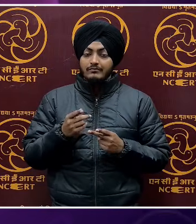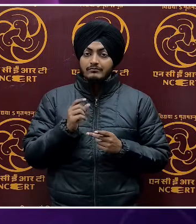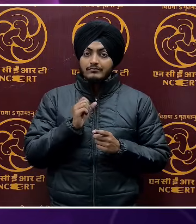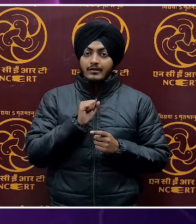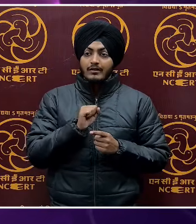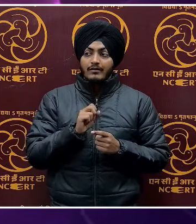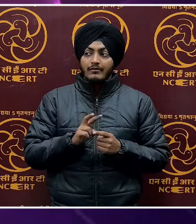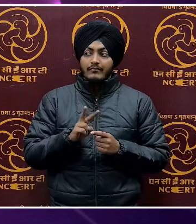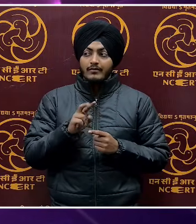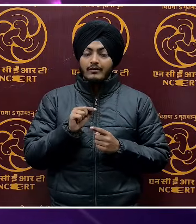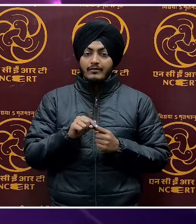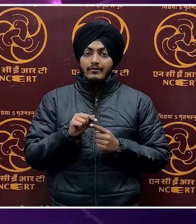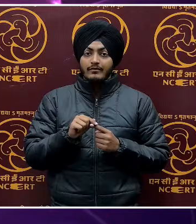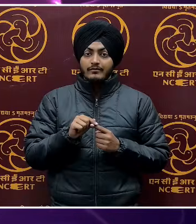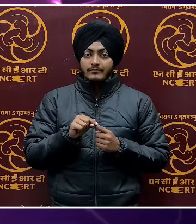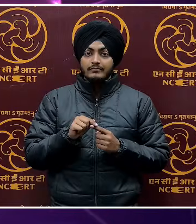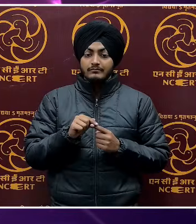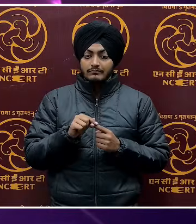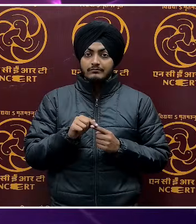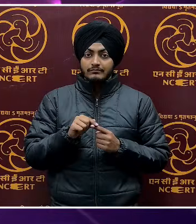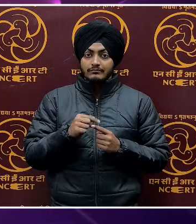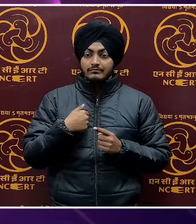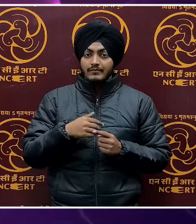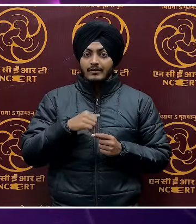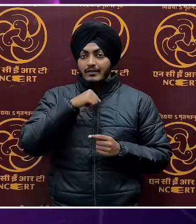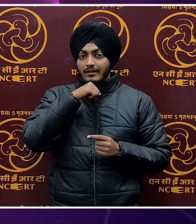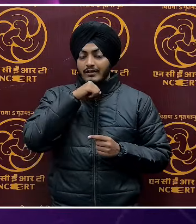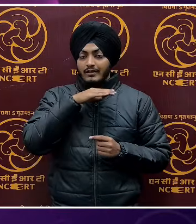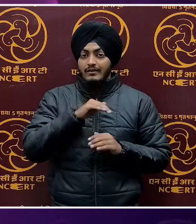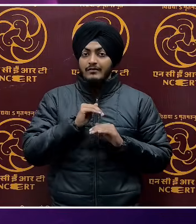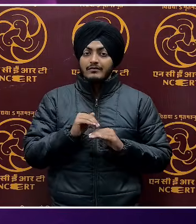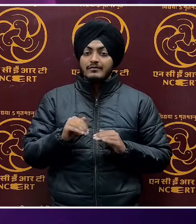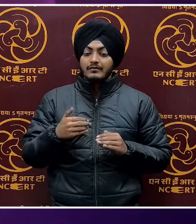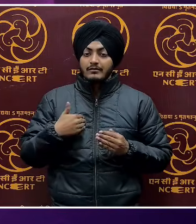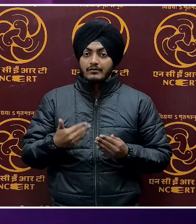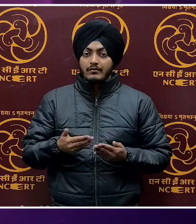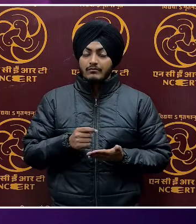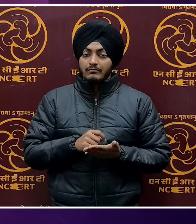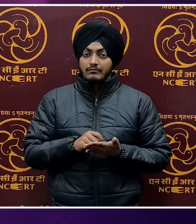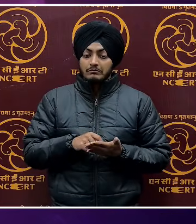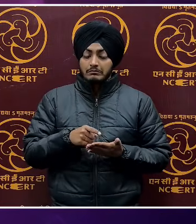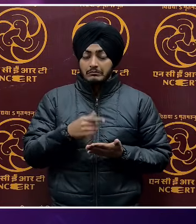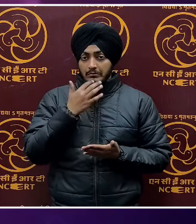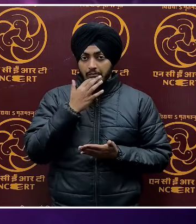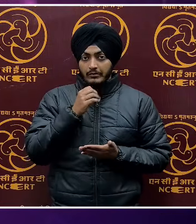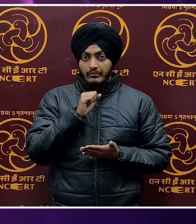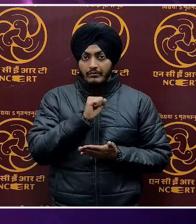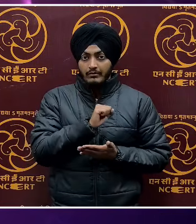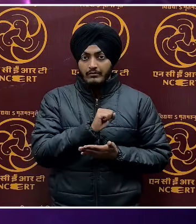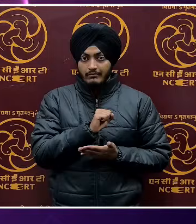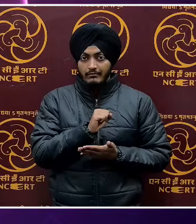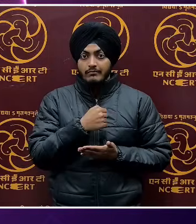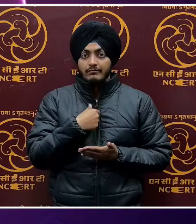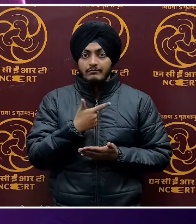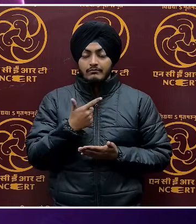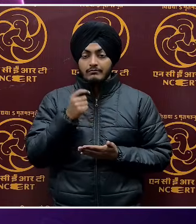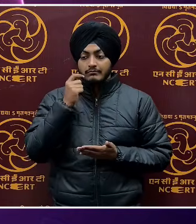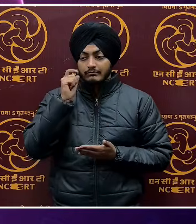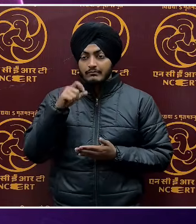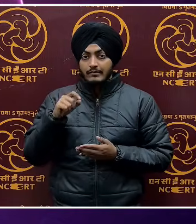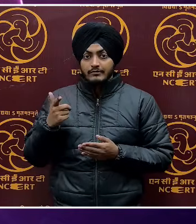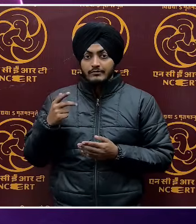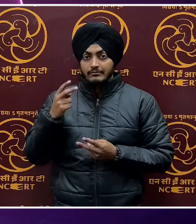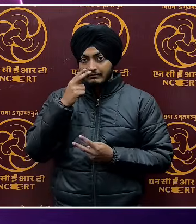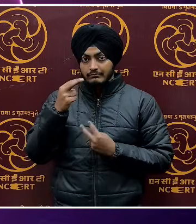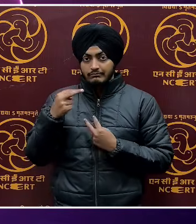in them. Right. So the little children who are watching us right now, they are also very important audiences and viewers of ours.